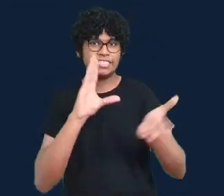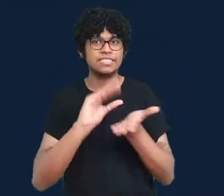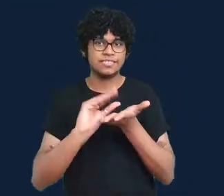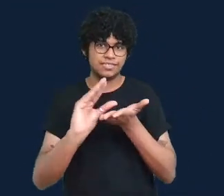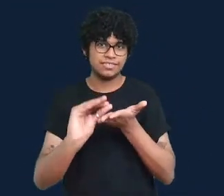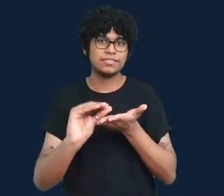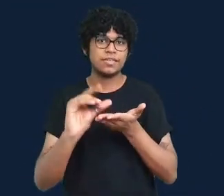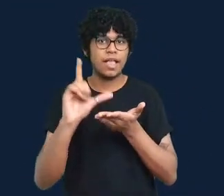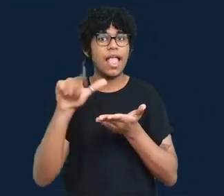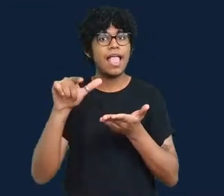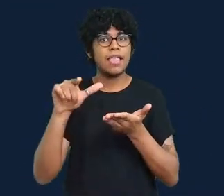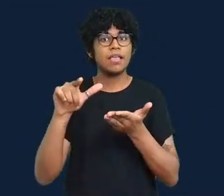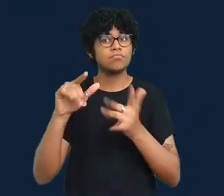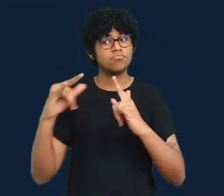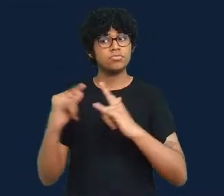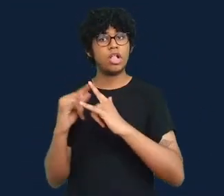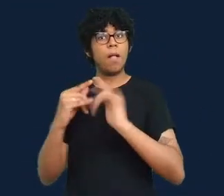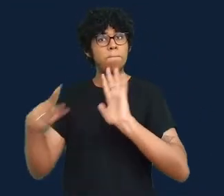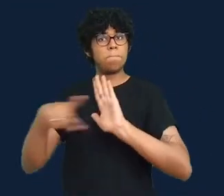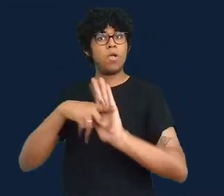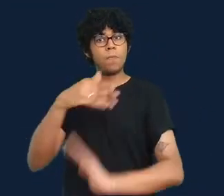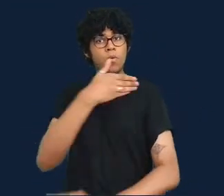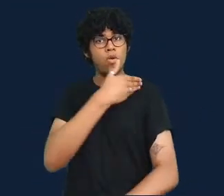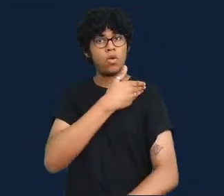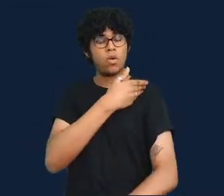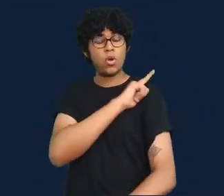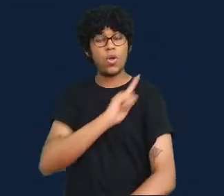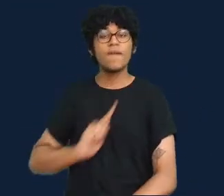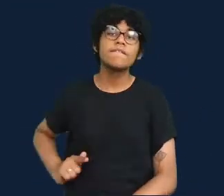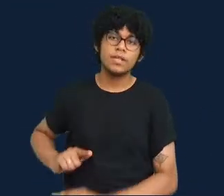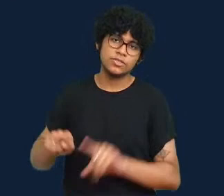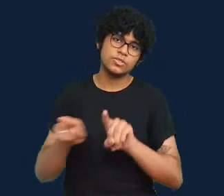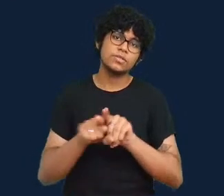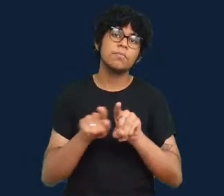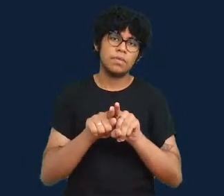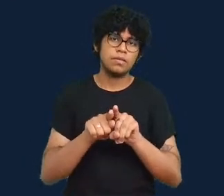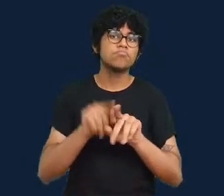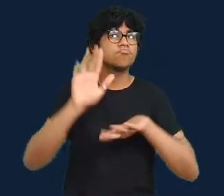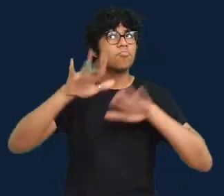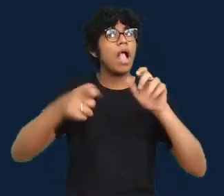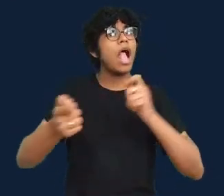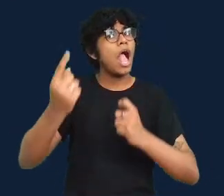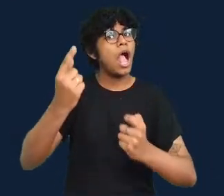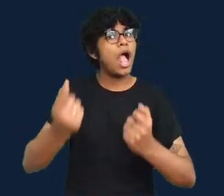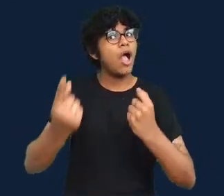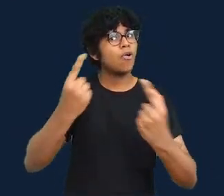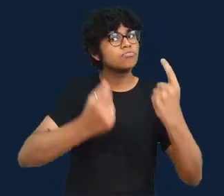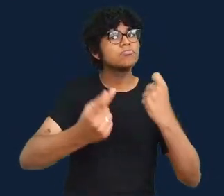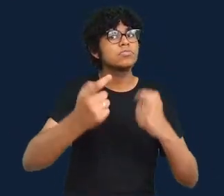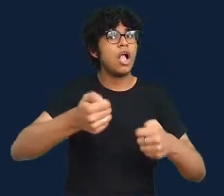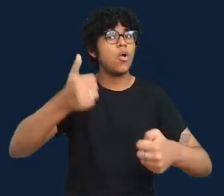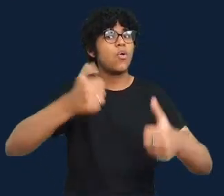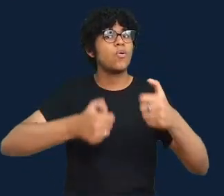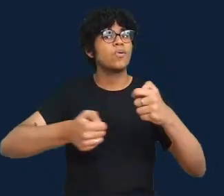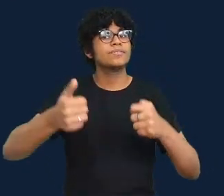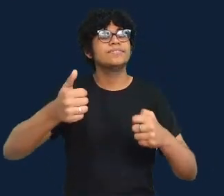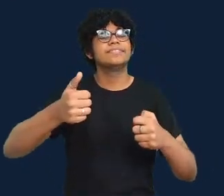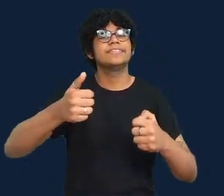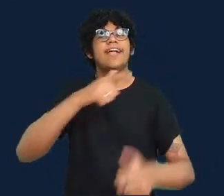certain governments that have used data viz for public communication and do it